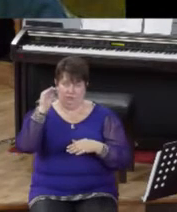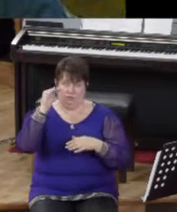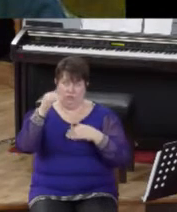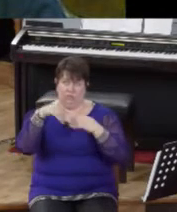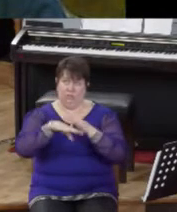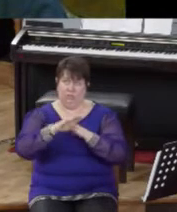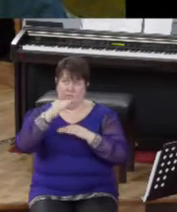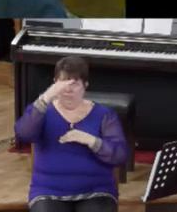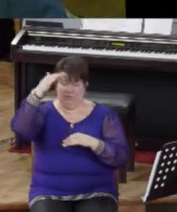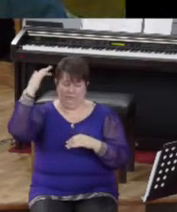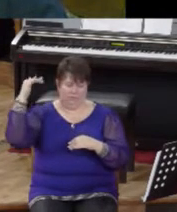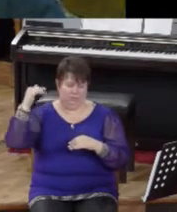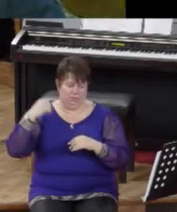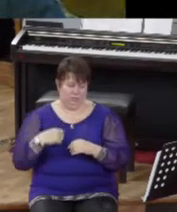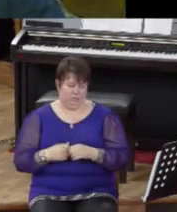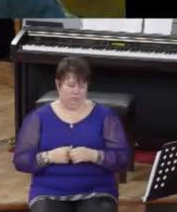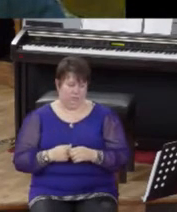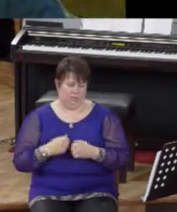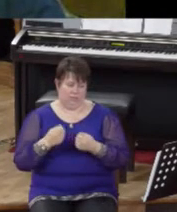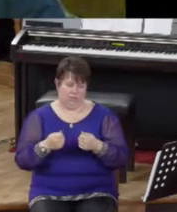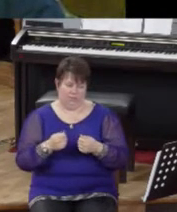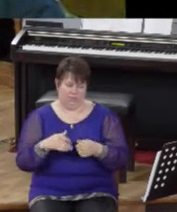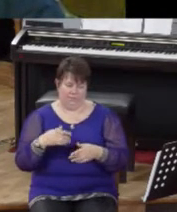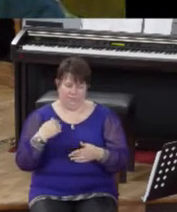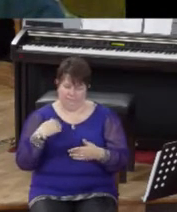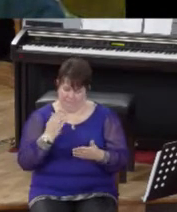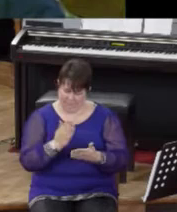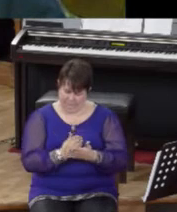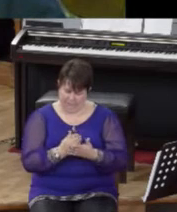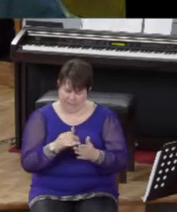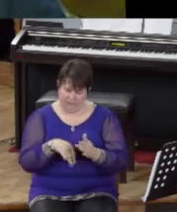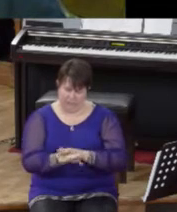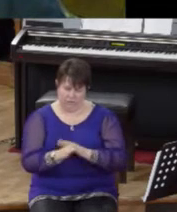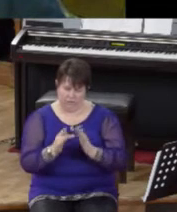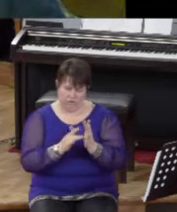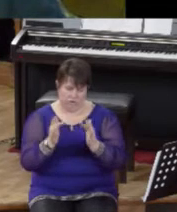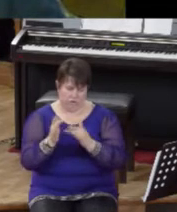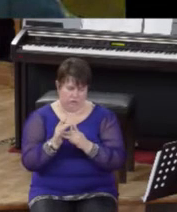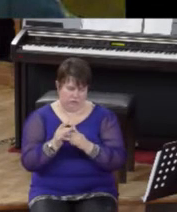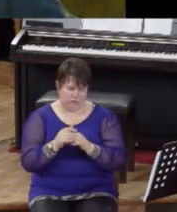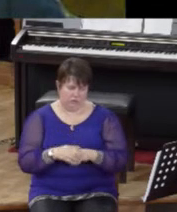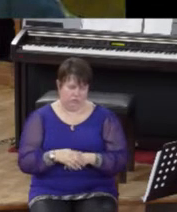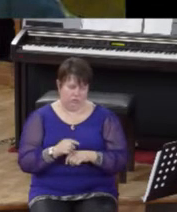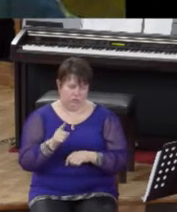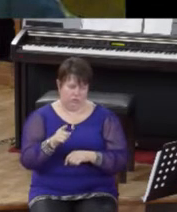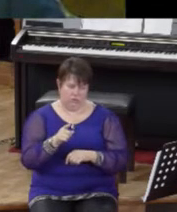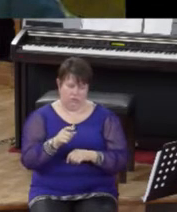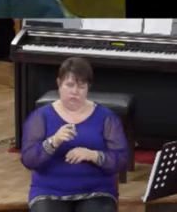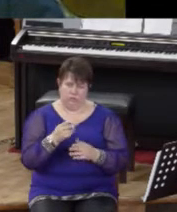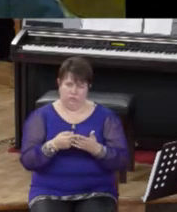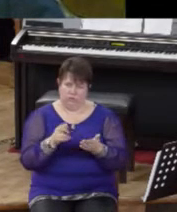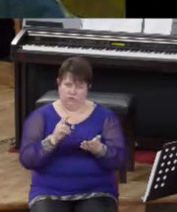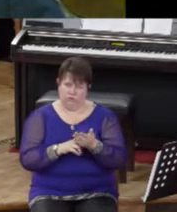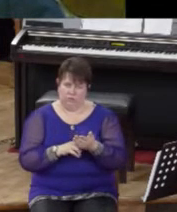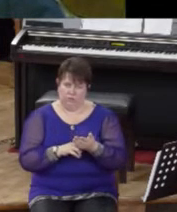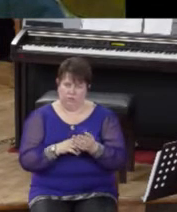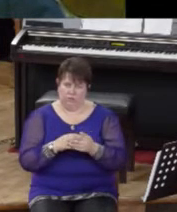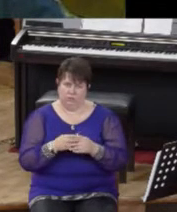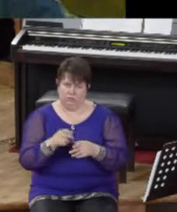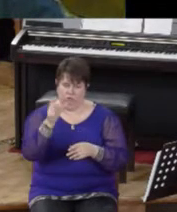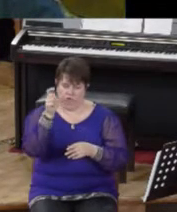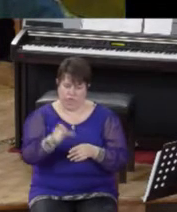And so, placing fresh faith in Jesus, your crucified and risen Son, we have the assurance of your